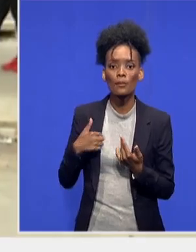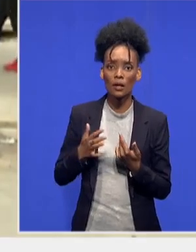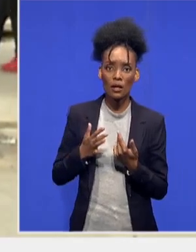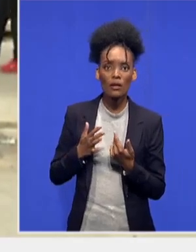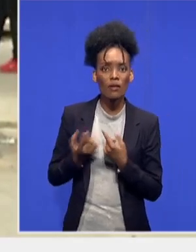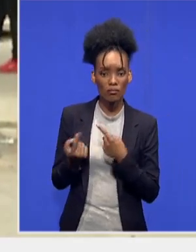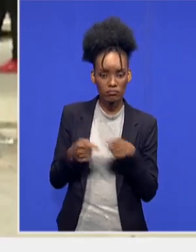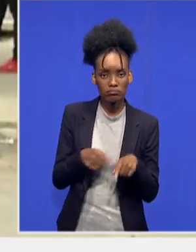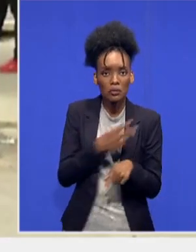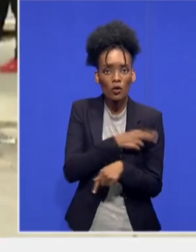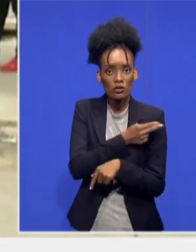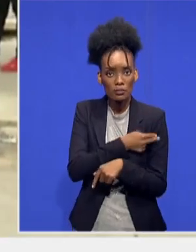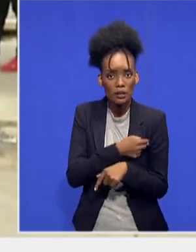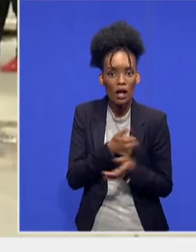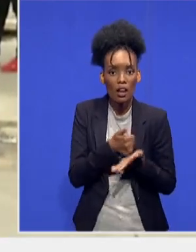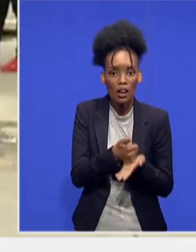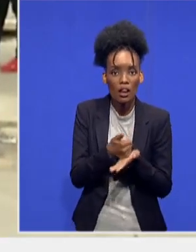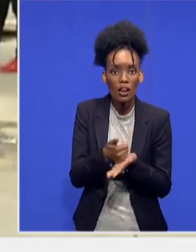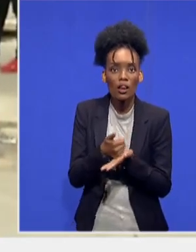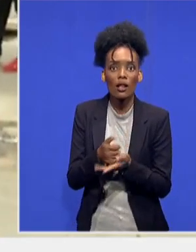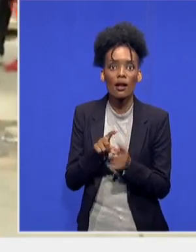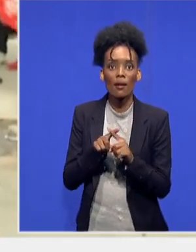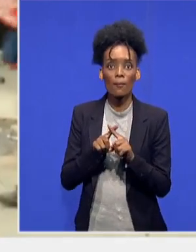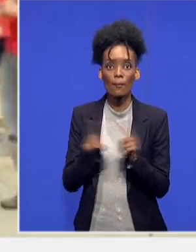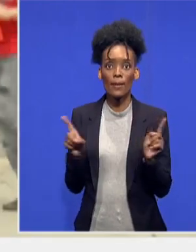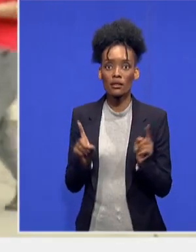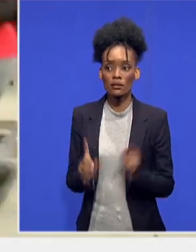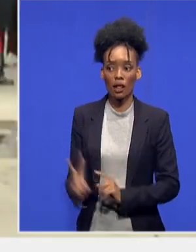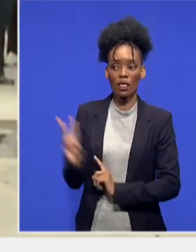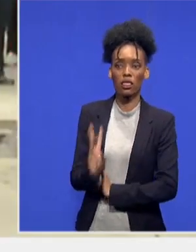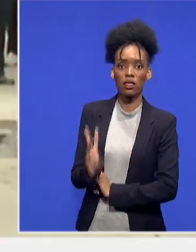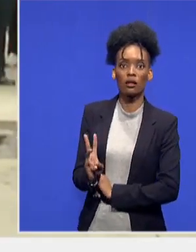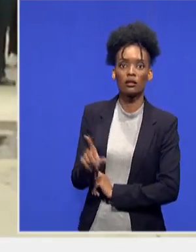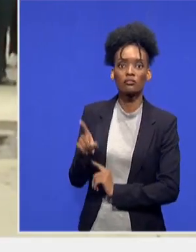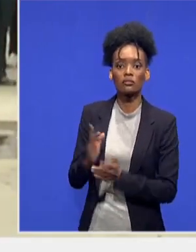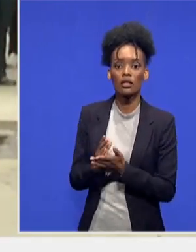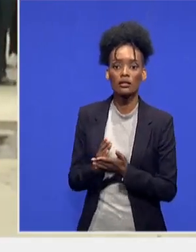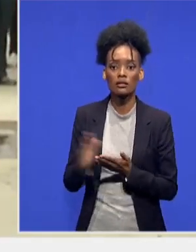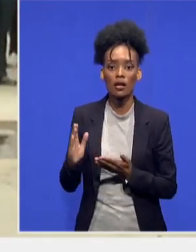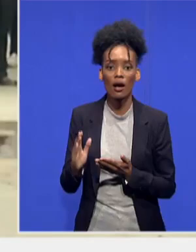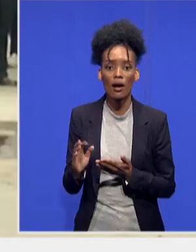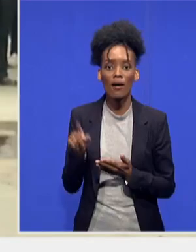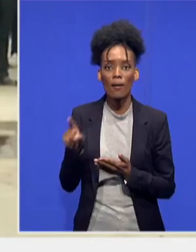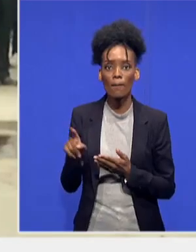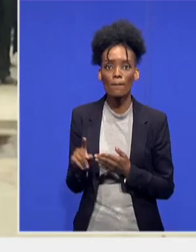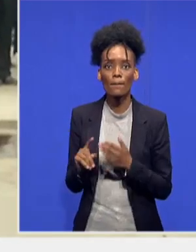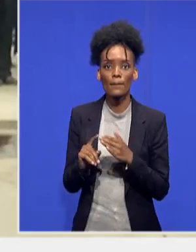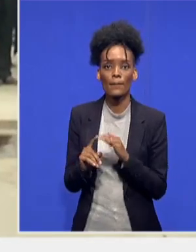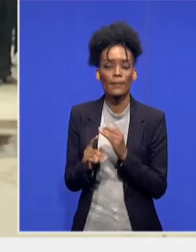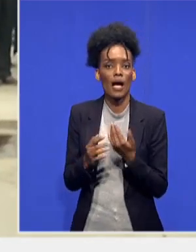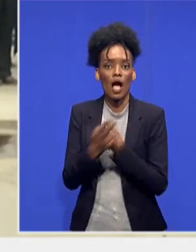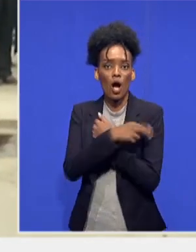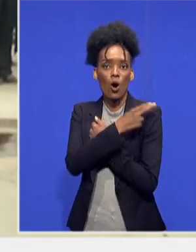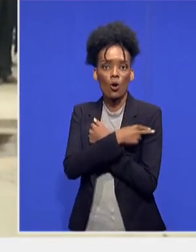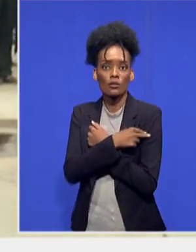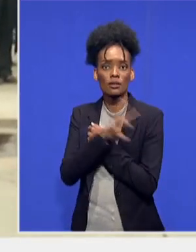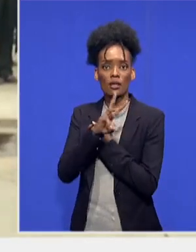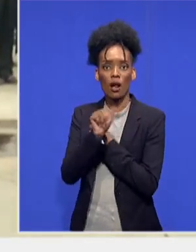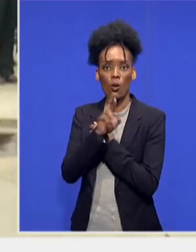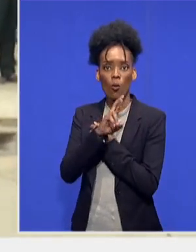of their patients, but they've been intimidated. Some of them have been dragged out of the wards whilst treating